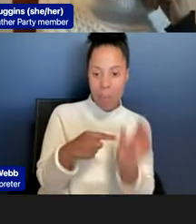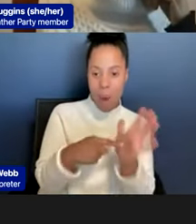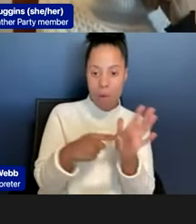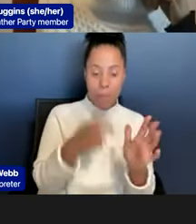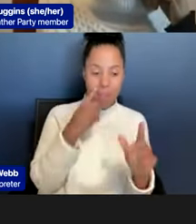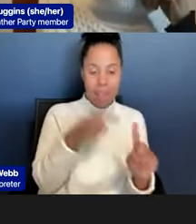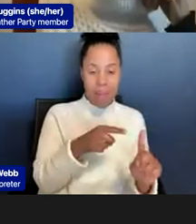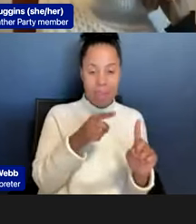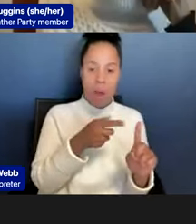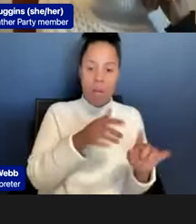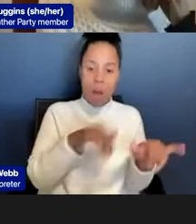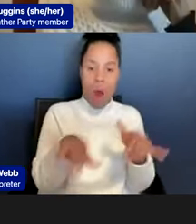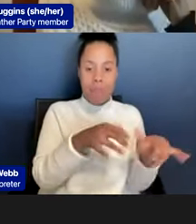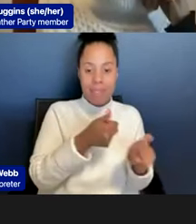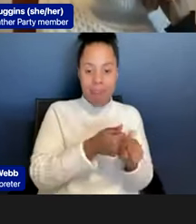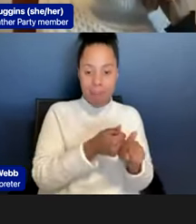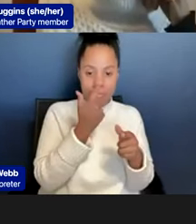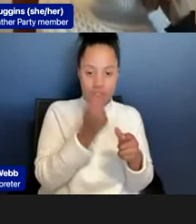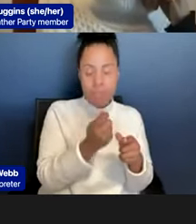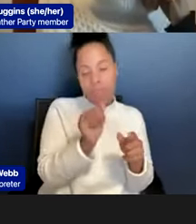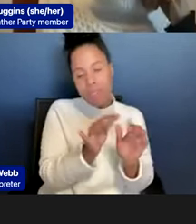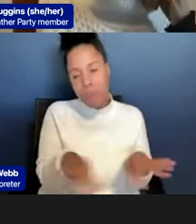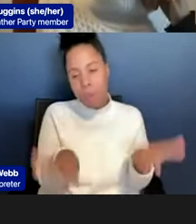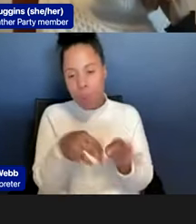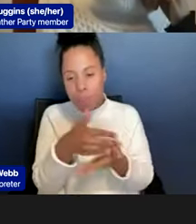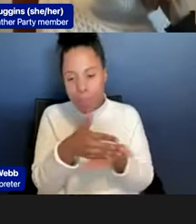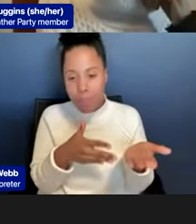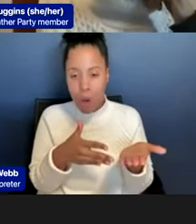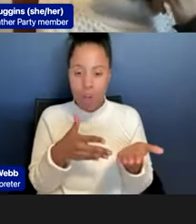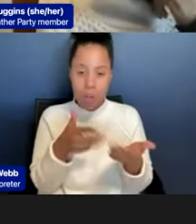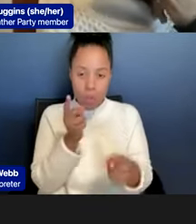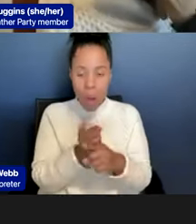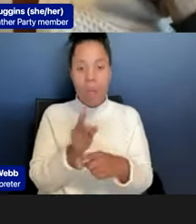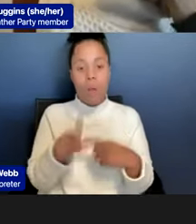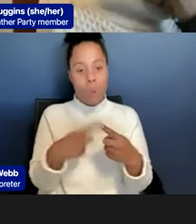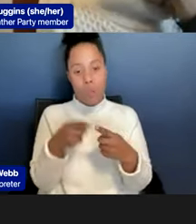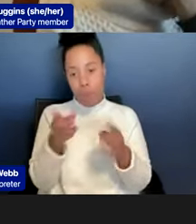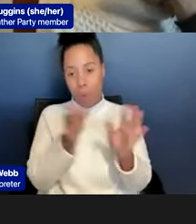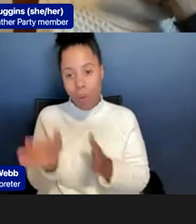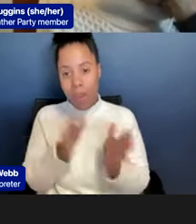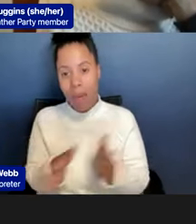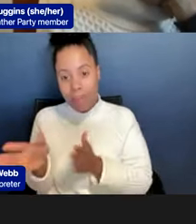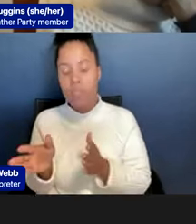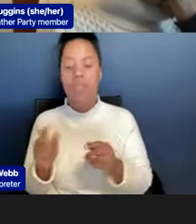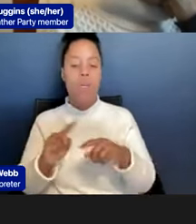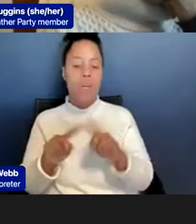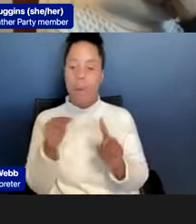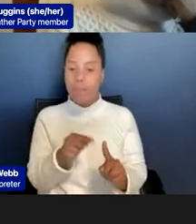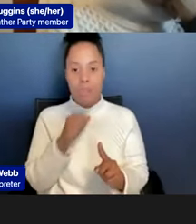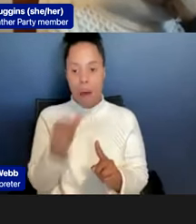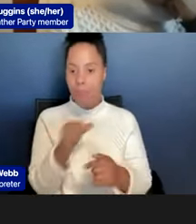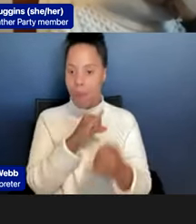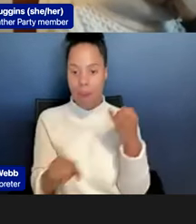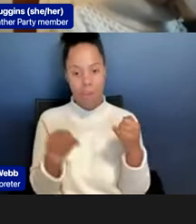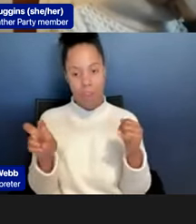self-interest, which is an important step, right, when you're organizing, but it's not the end of the journey. It's